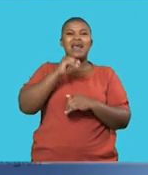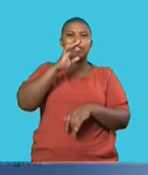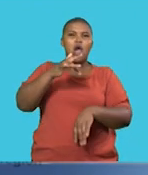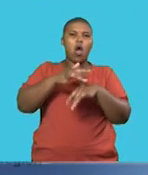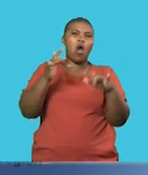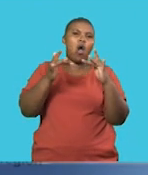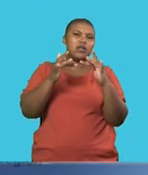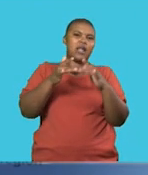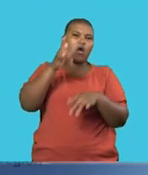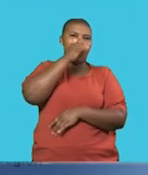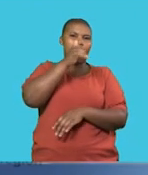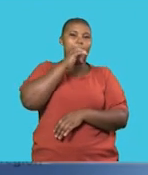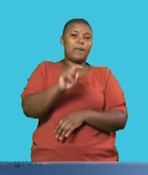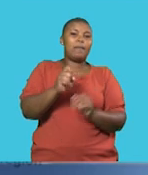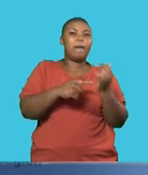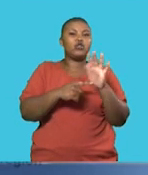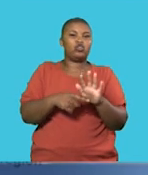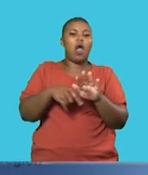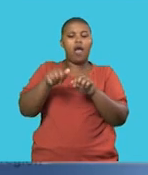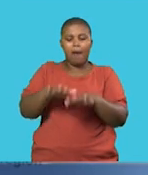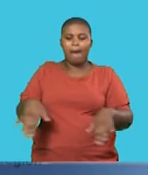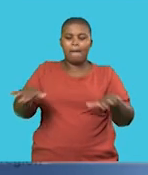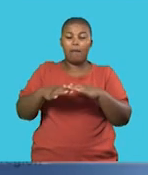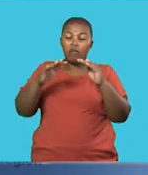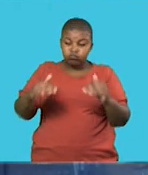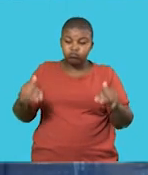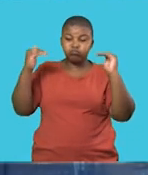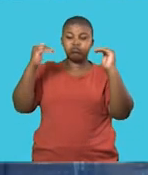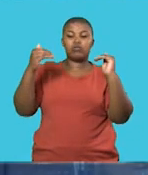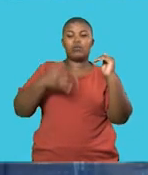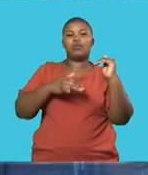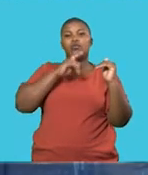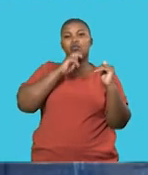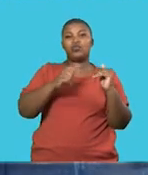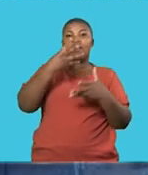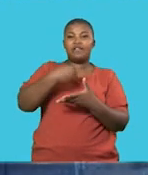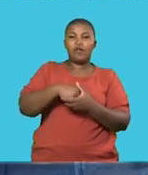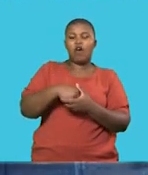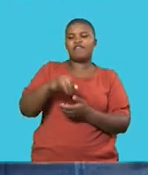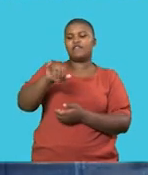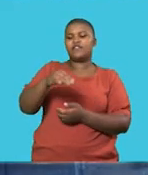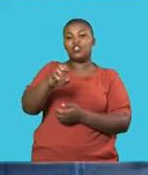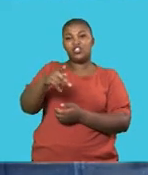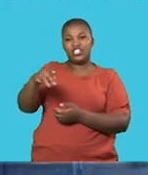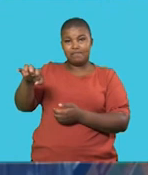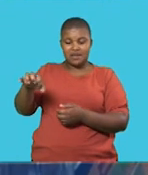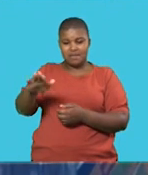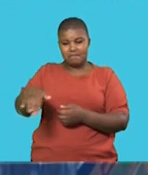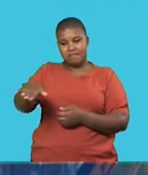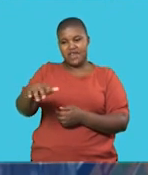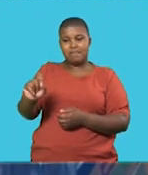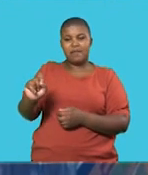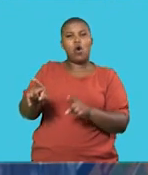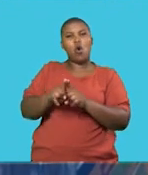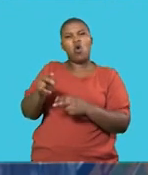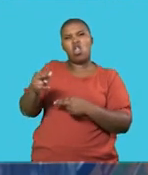crime ekuveza ukuthi izindawo-ke seyizona zinemazinga aphezulu obugebengu. Ubale yona ijiphu wabala ngokunjalo nezinye izindawo-ke ezakhele